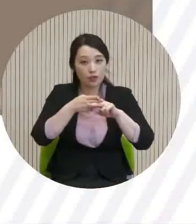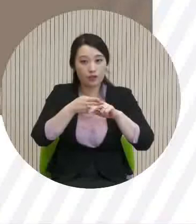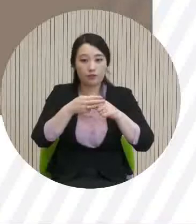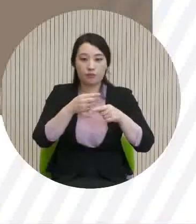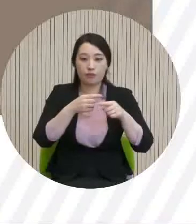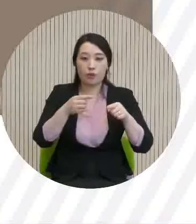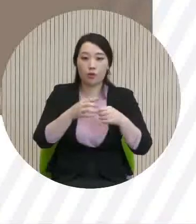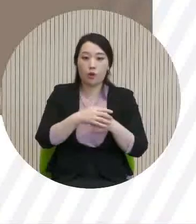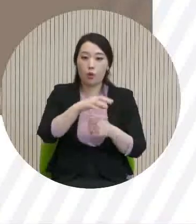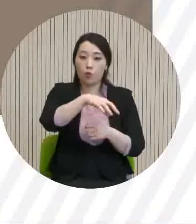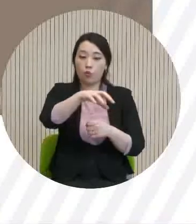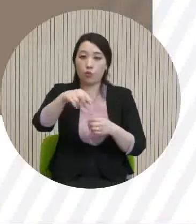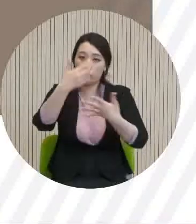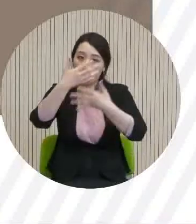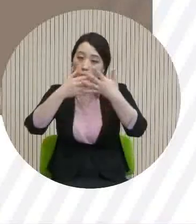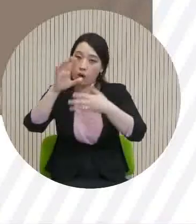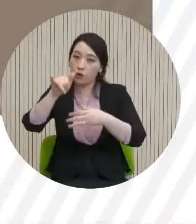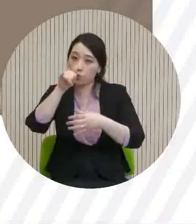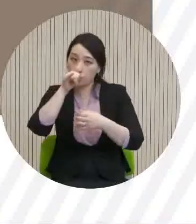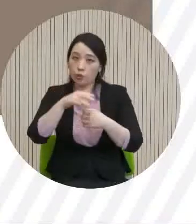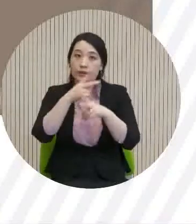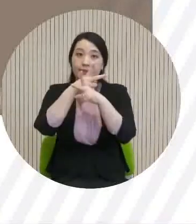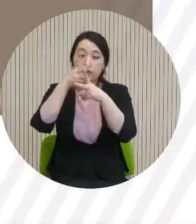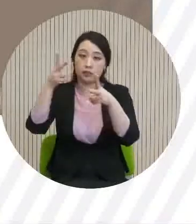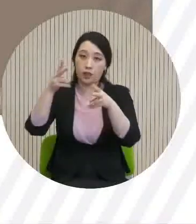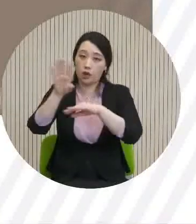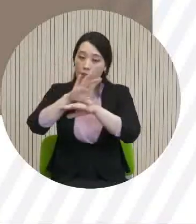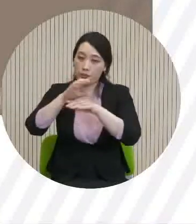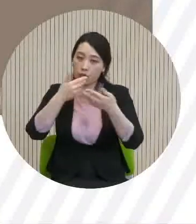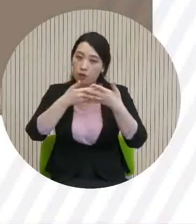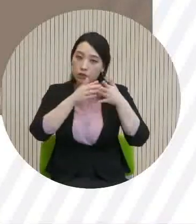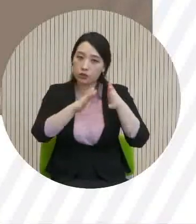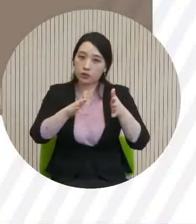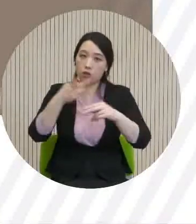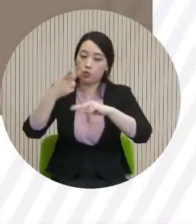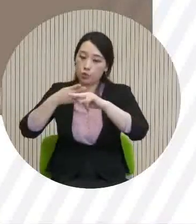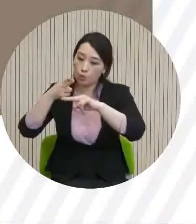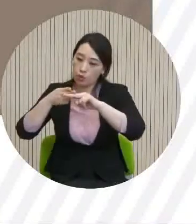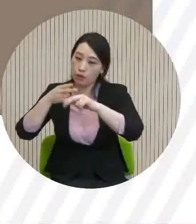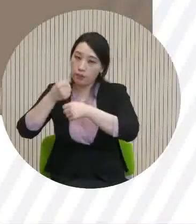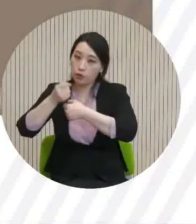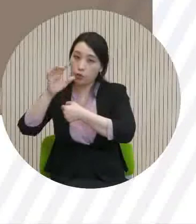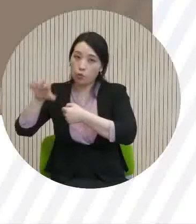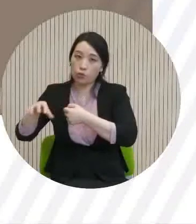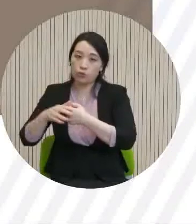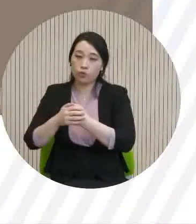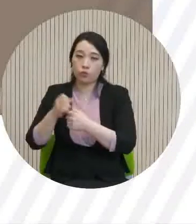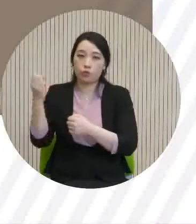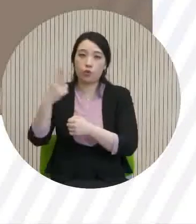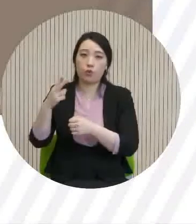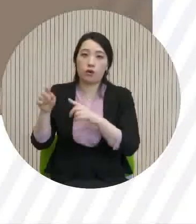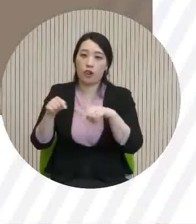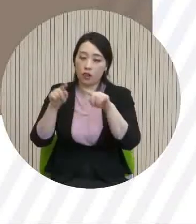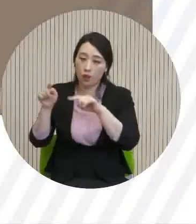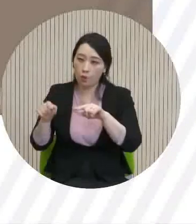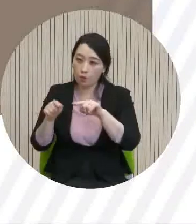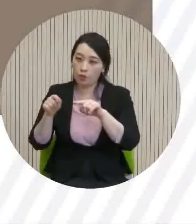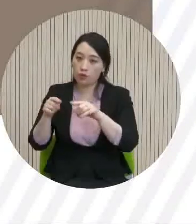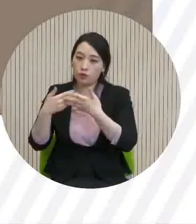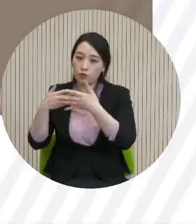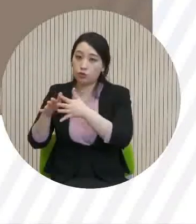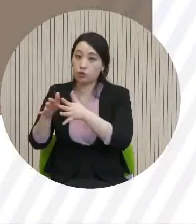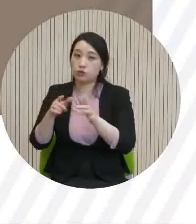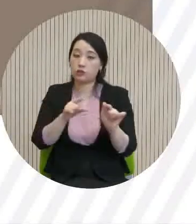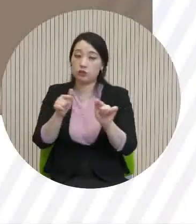shop, restaurant, multi-purpose hall, and cinema, while there are computer room, cooking studio, recording room, and conference room on the